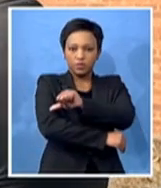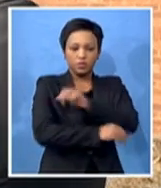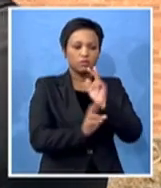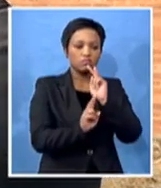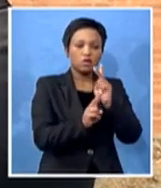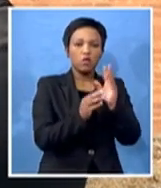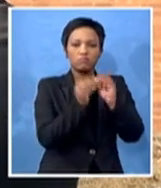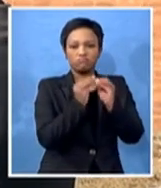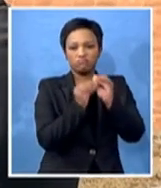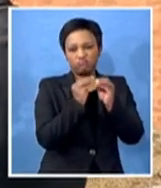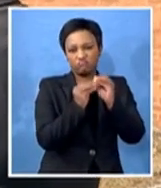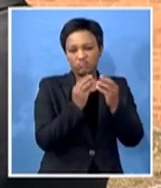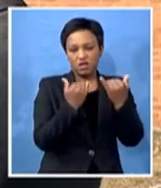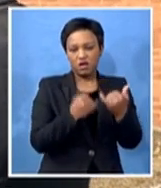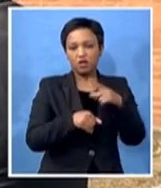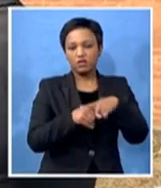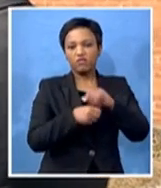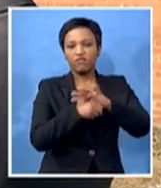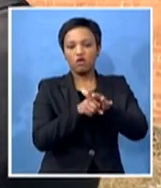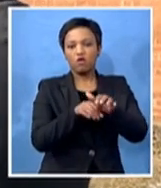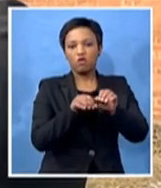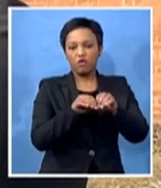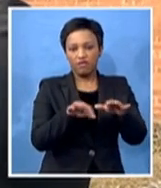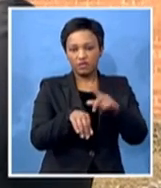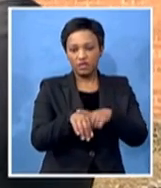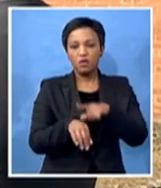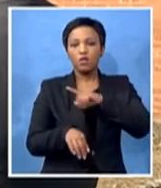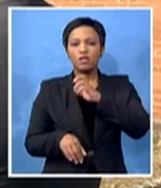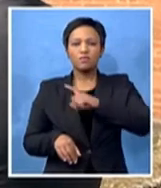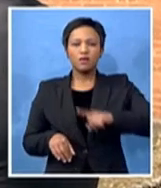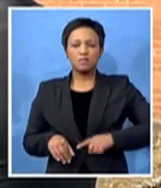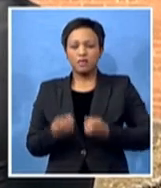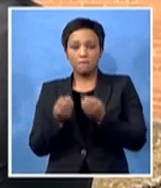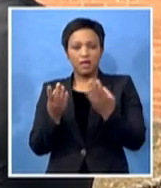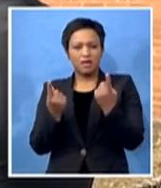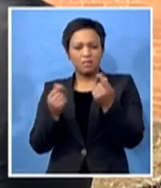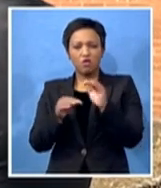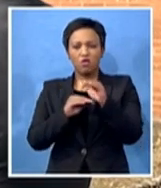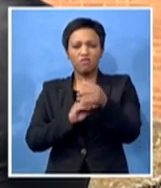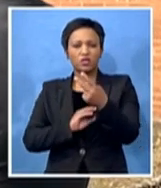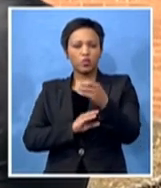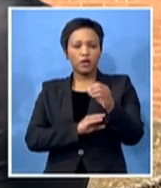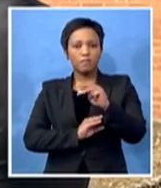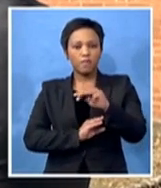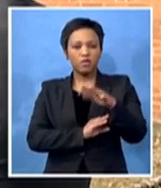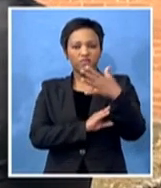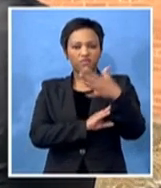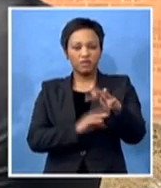Premier, a lot of money was spent in this project, over 200 million rand to be exact. What is going to happen when